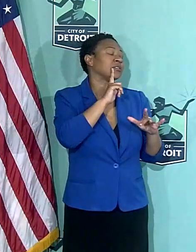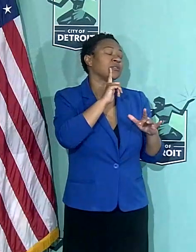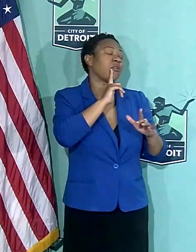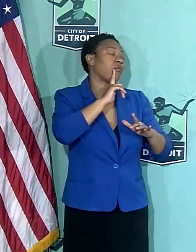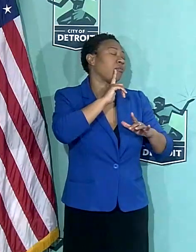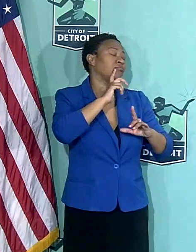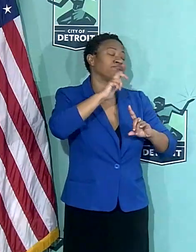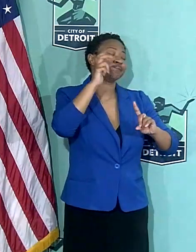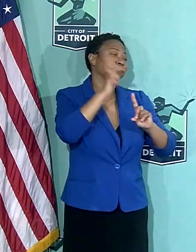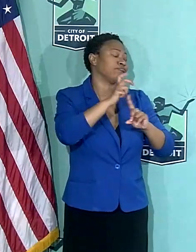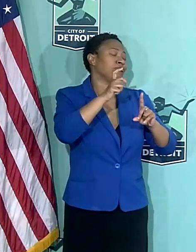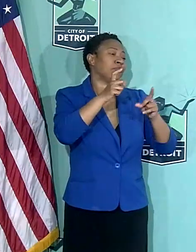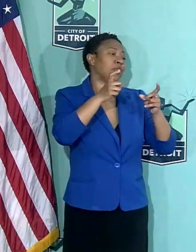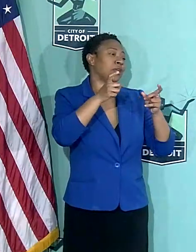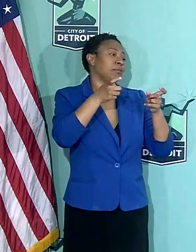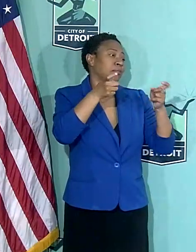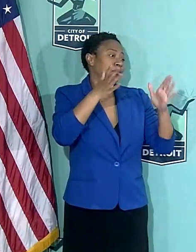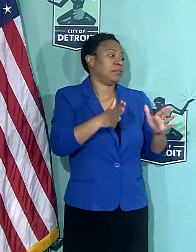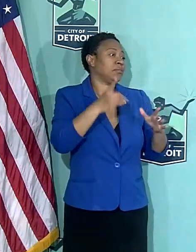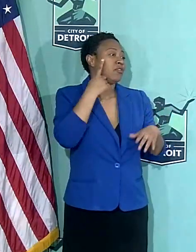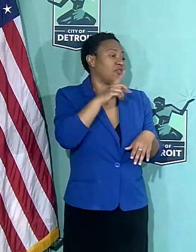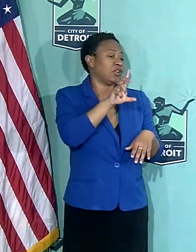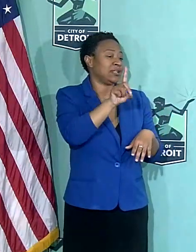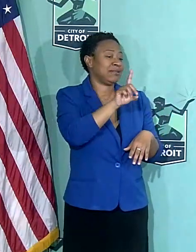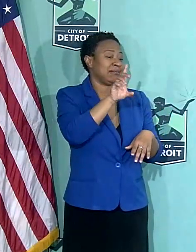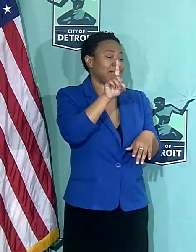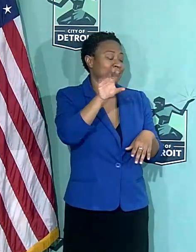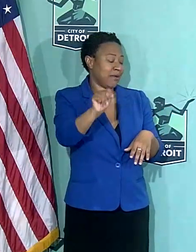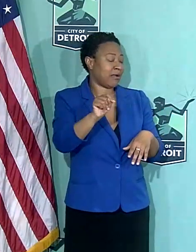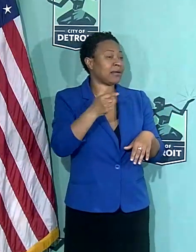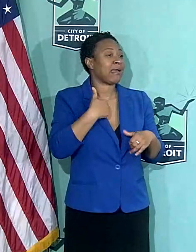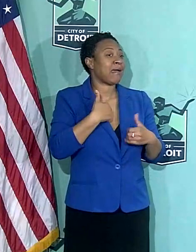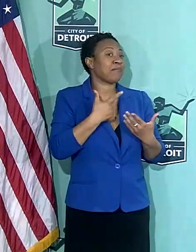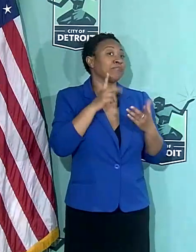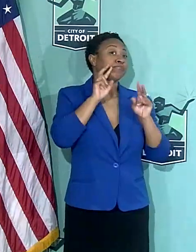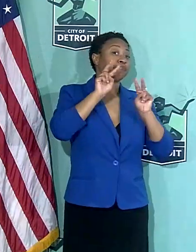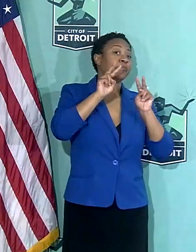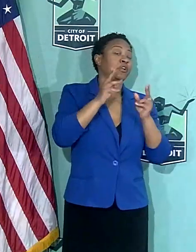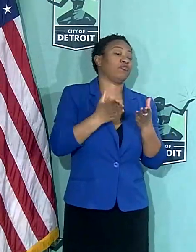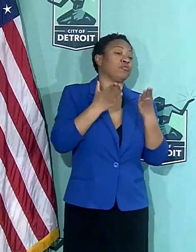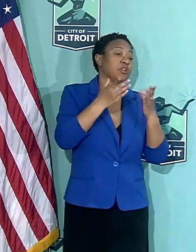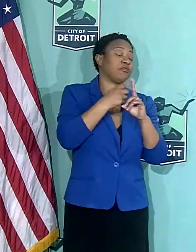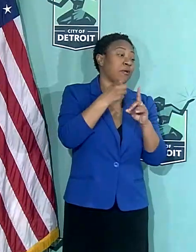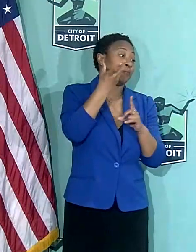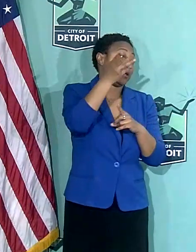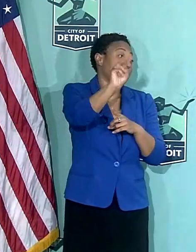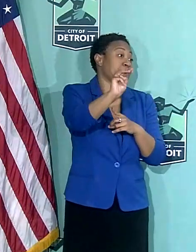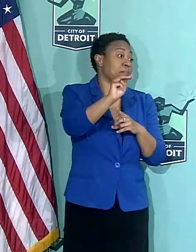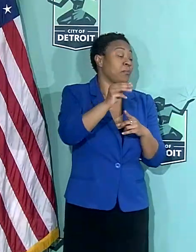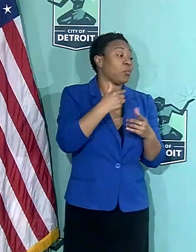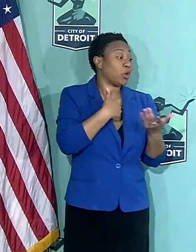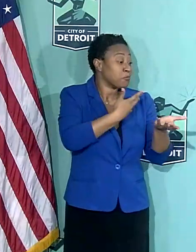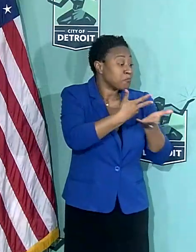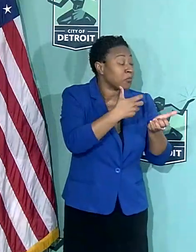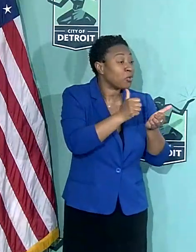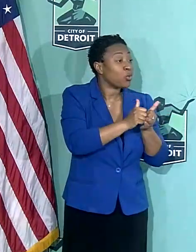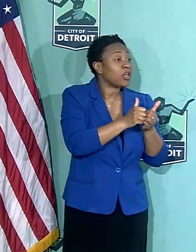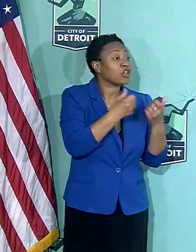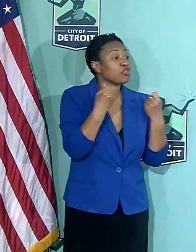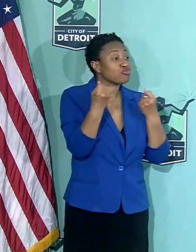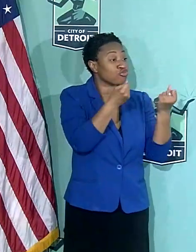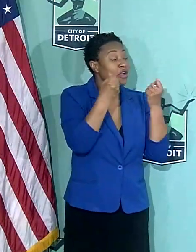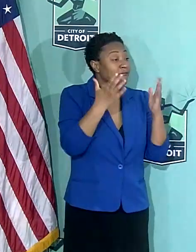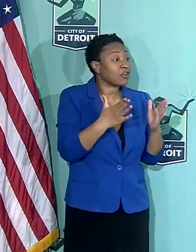administrator, and I'm going to be looking for recommendations from him. And we're looking at a lot of things. We're talking to the drivers about whether we build some